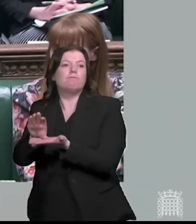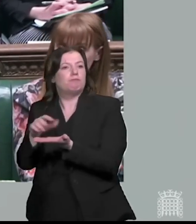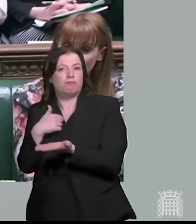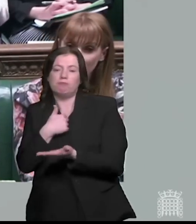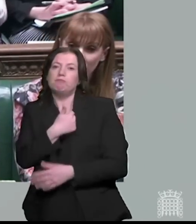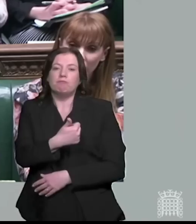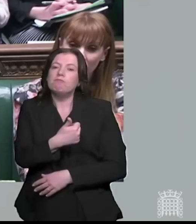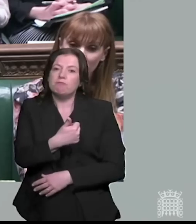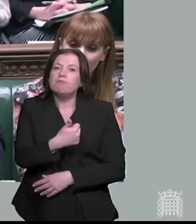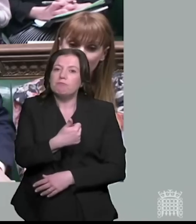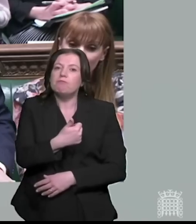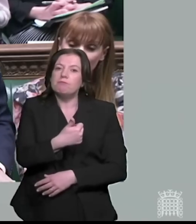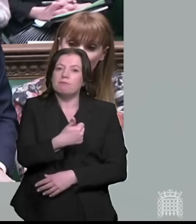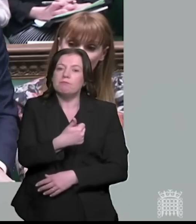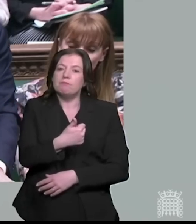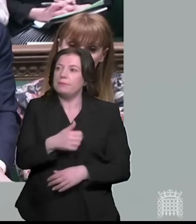thing.